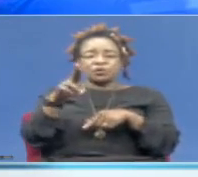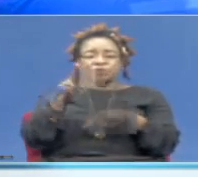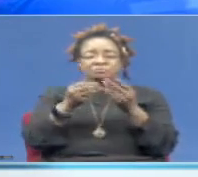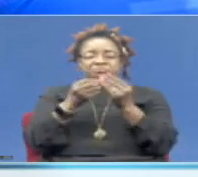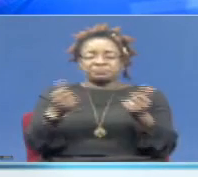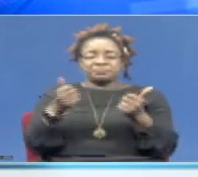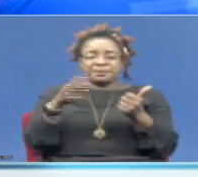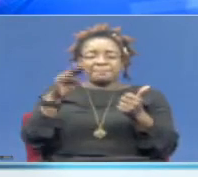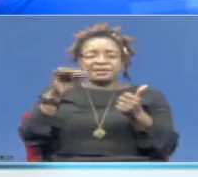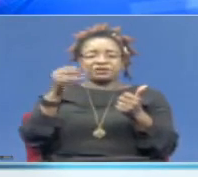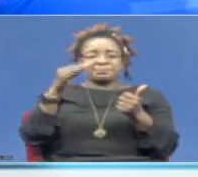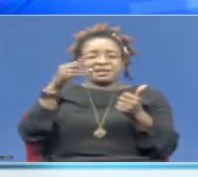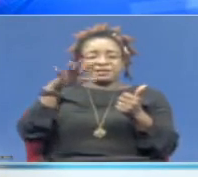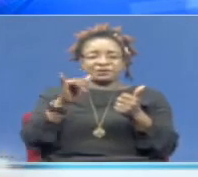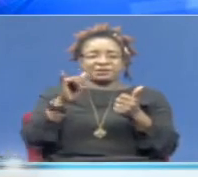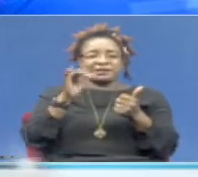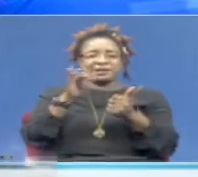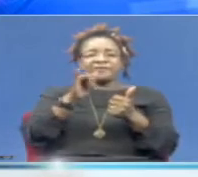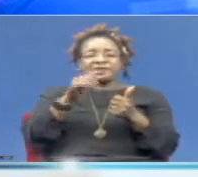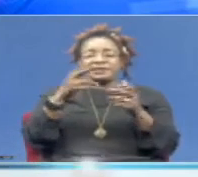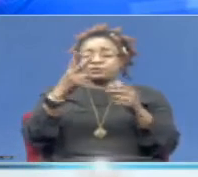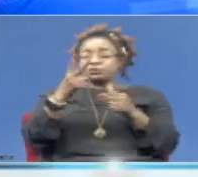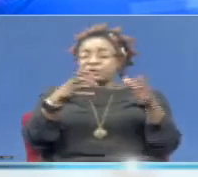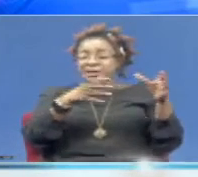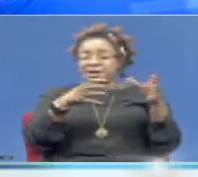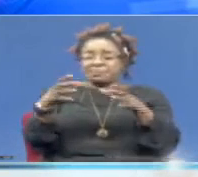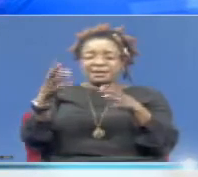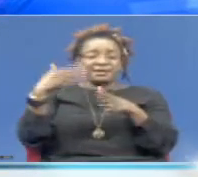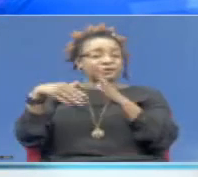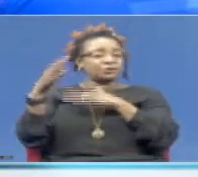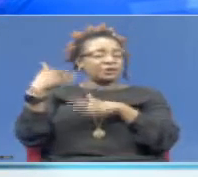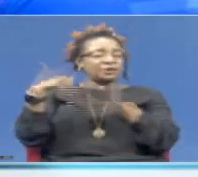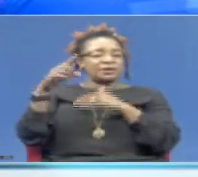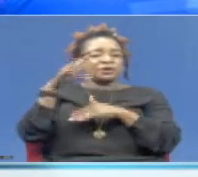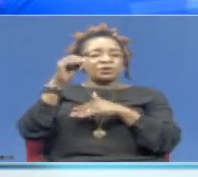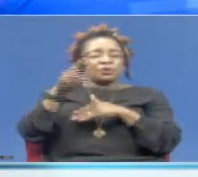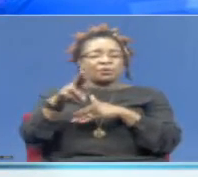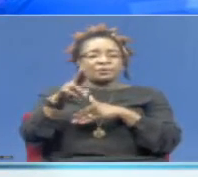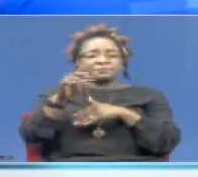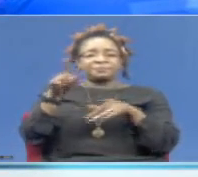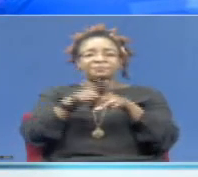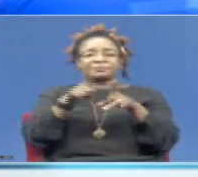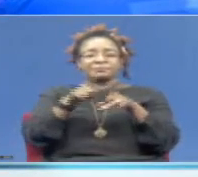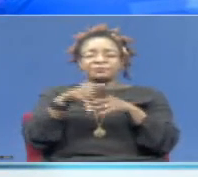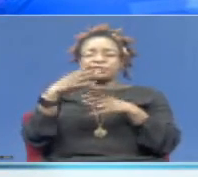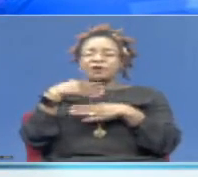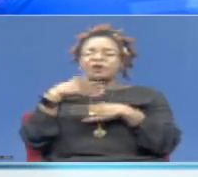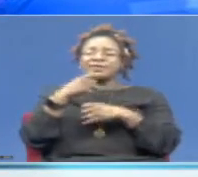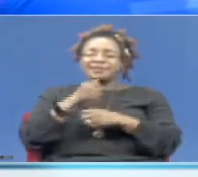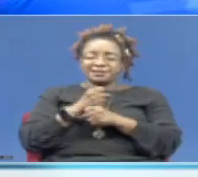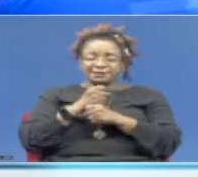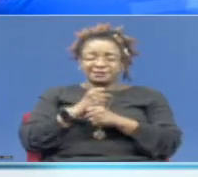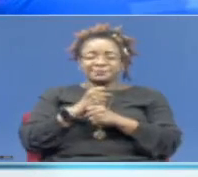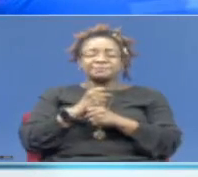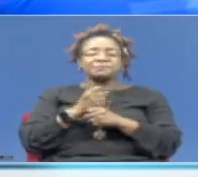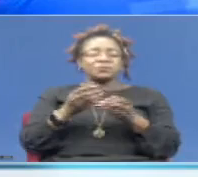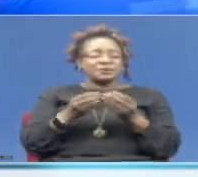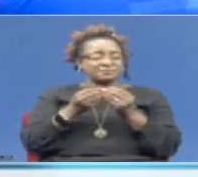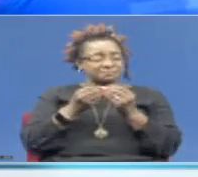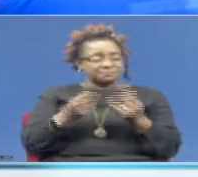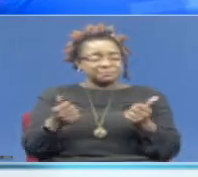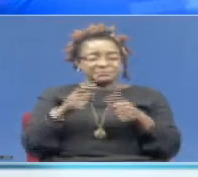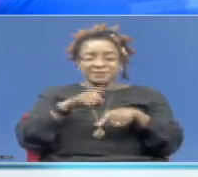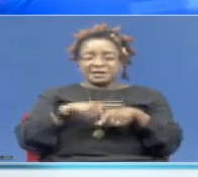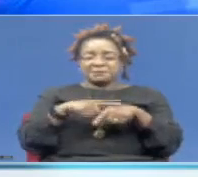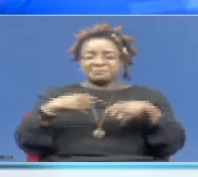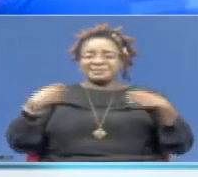Mashemeji derby, the 93rd in the two clubs' history. Kogalo's head coach Jonathan McKinstry is confident history will favour them when the two football